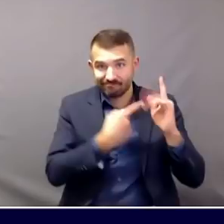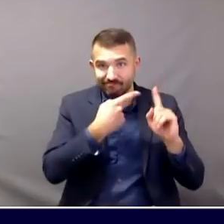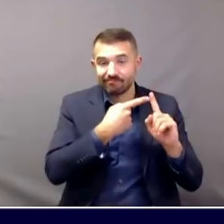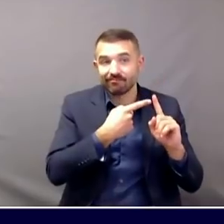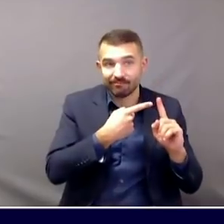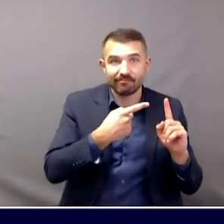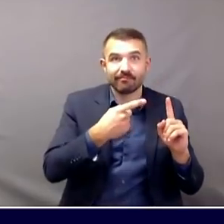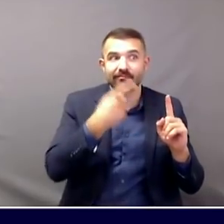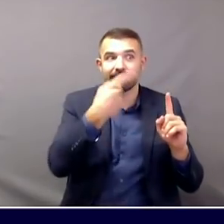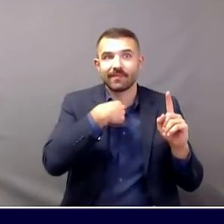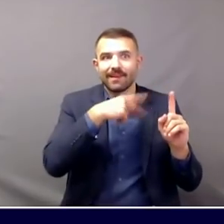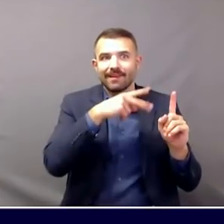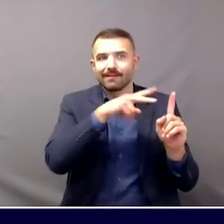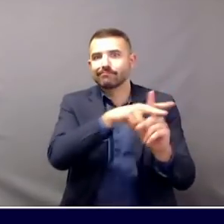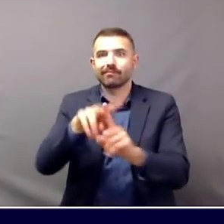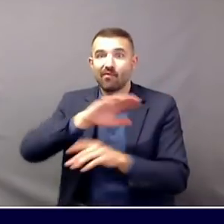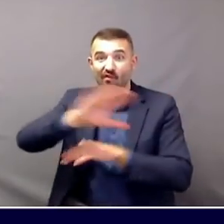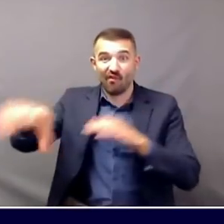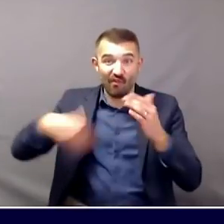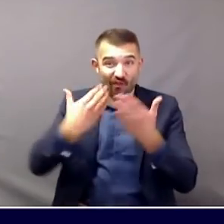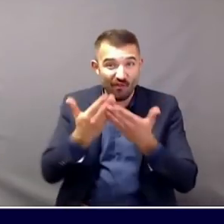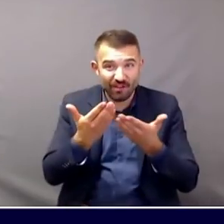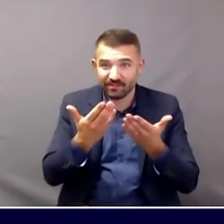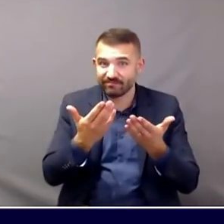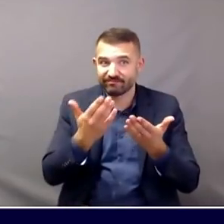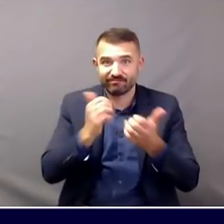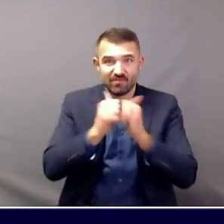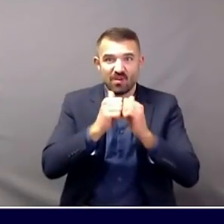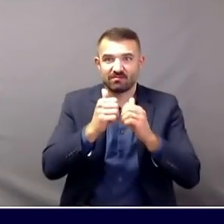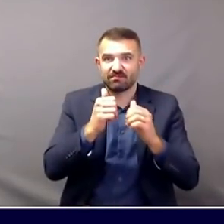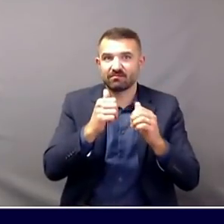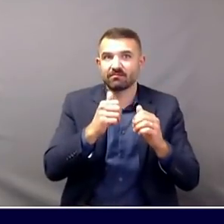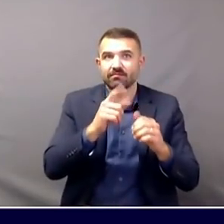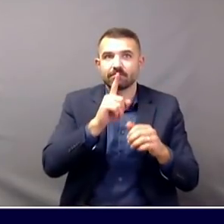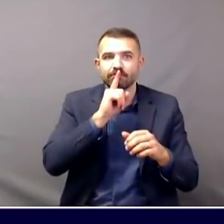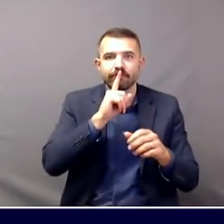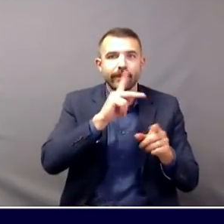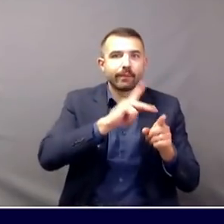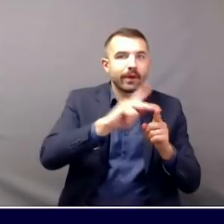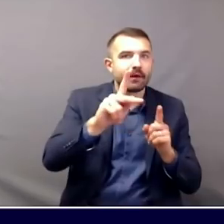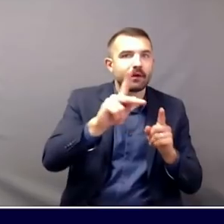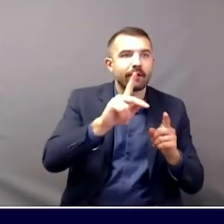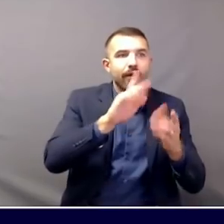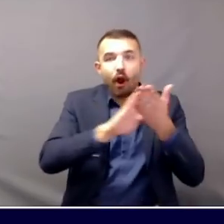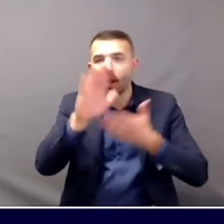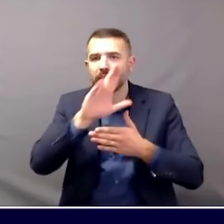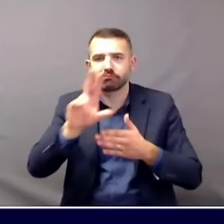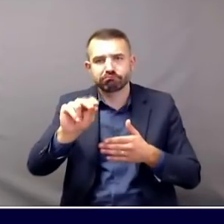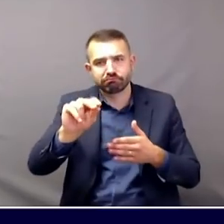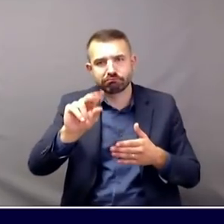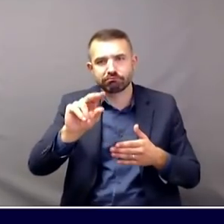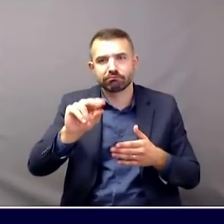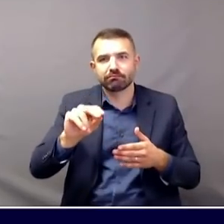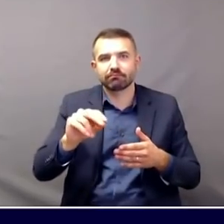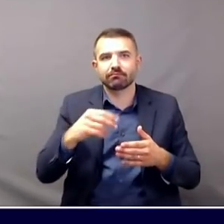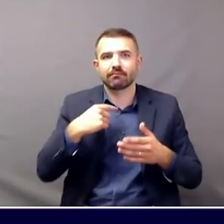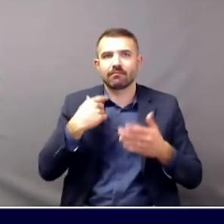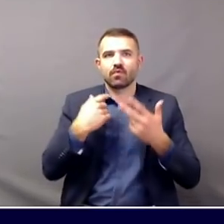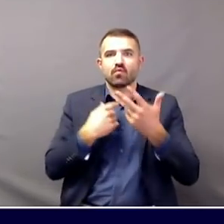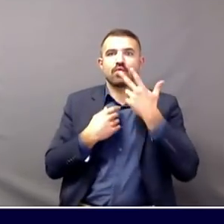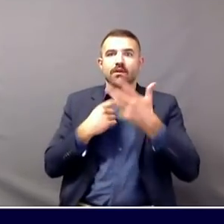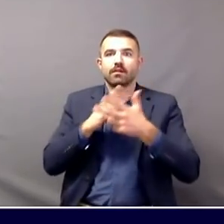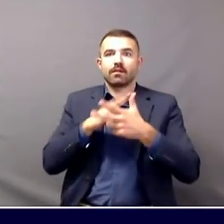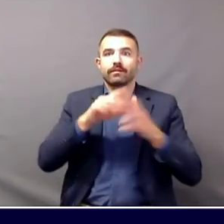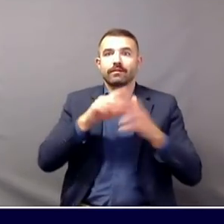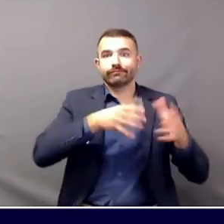not professional, not collegiate level sports. And we categorize sports in 3 different categories: lower, moderate, and higher